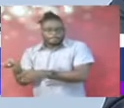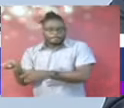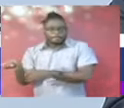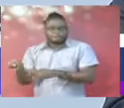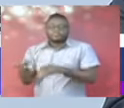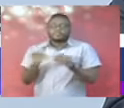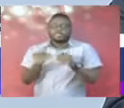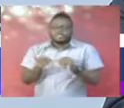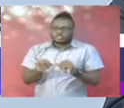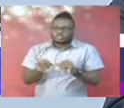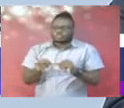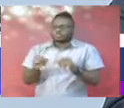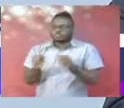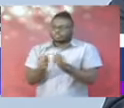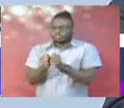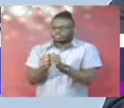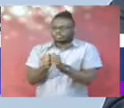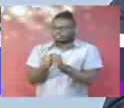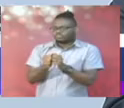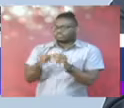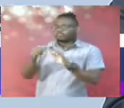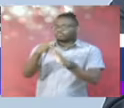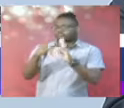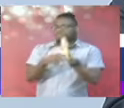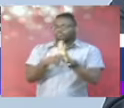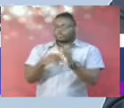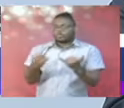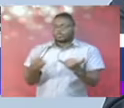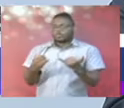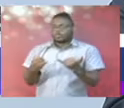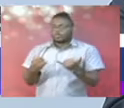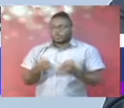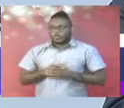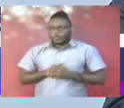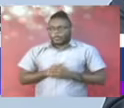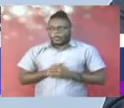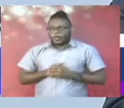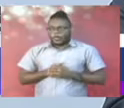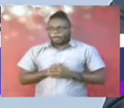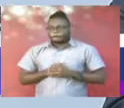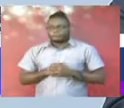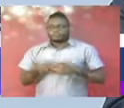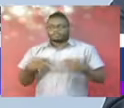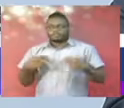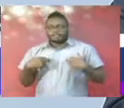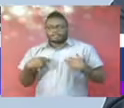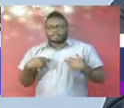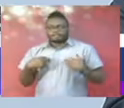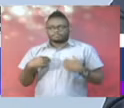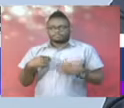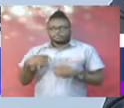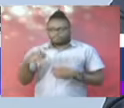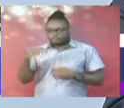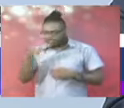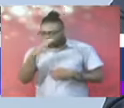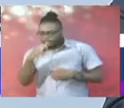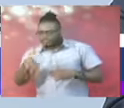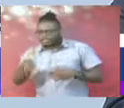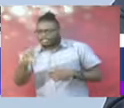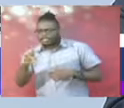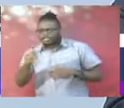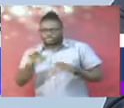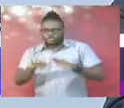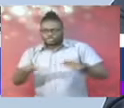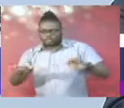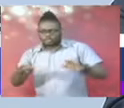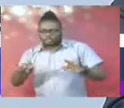just to let you know as well, we have picked up children as early as 2 months who have required ICU admission in Trinidad and